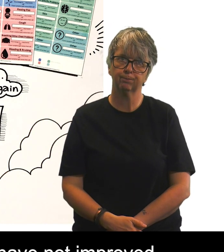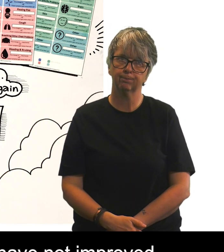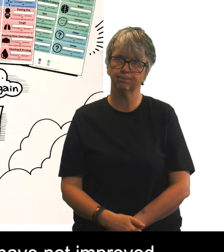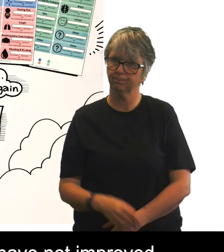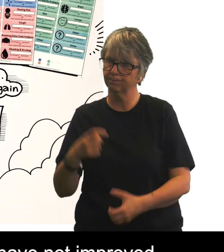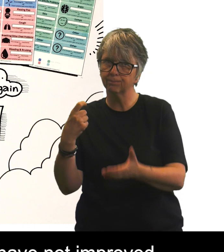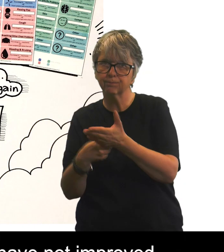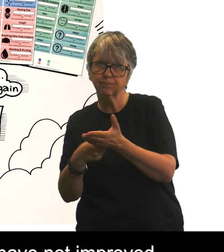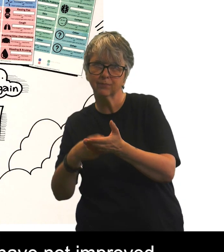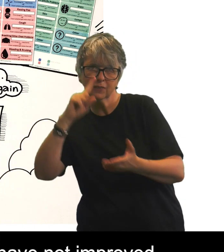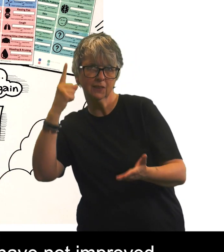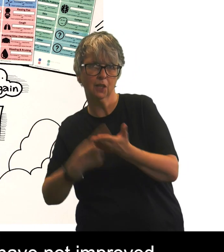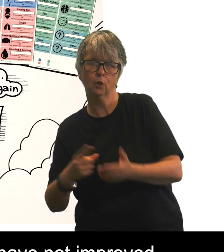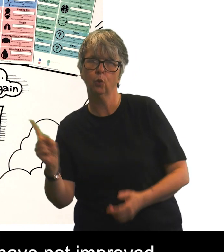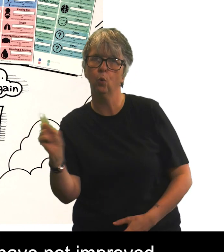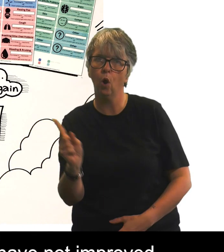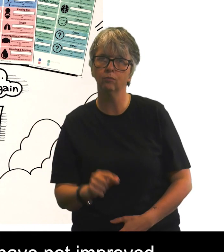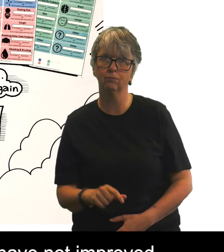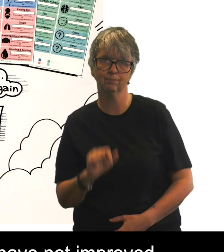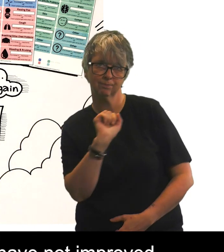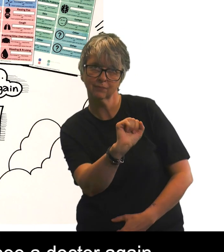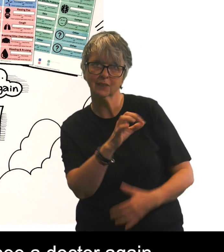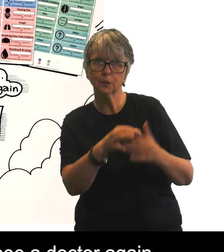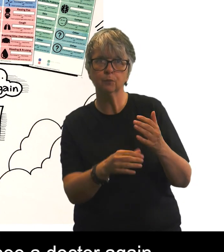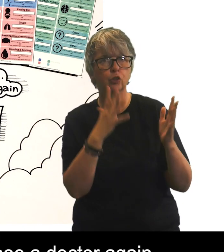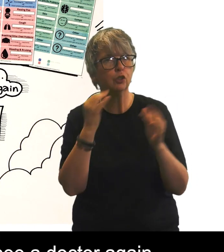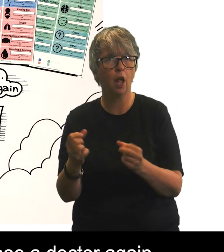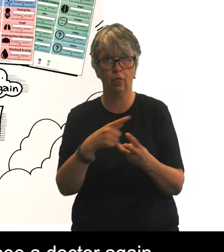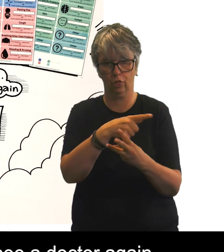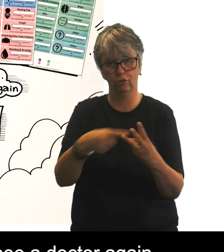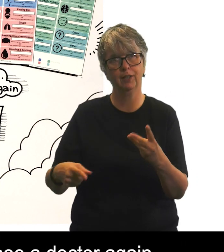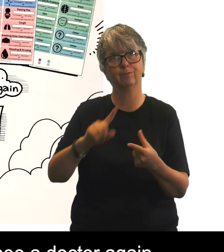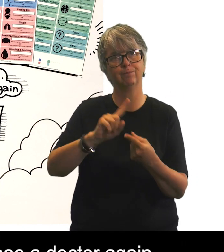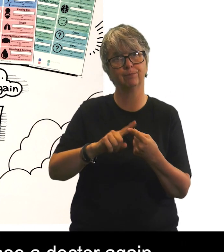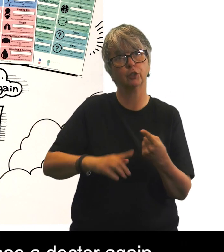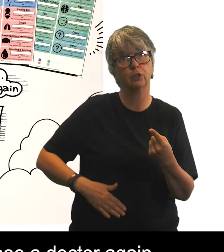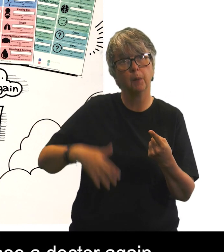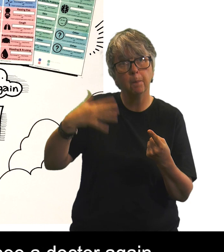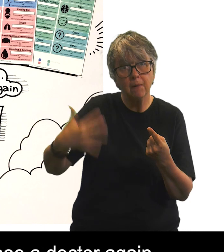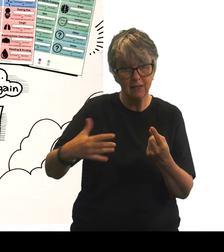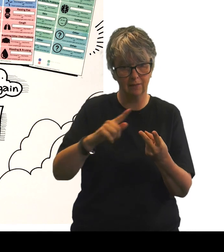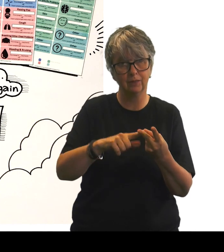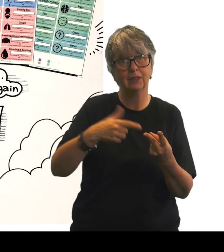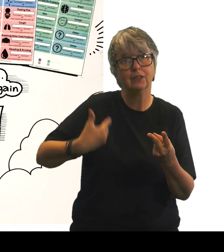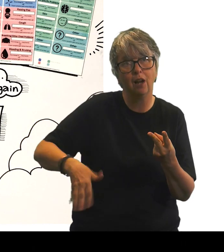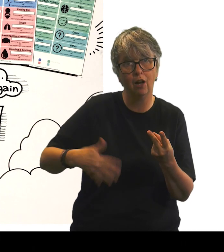not improved or gone away, or if new symptoms appear, then Dave needs to come back and see a doctor again.